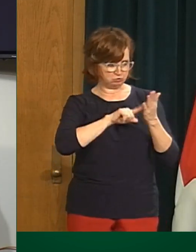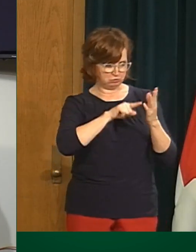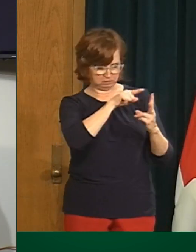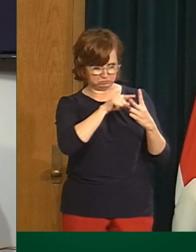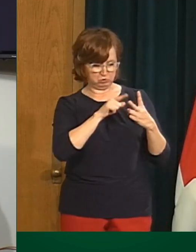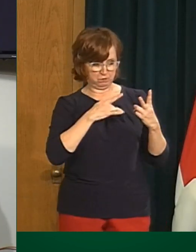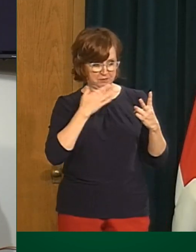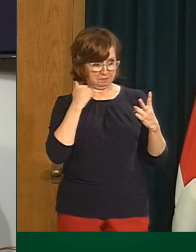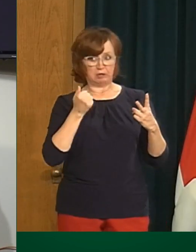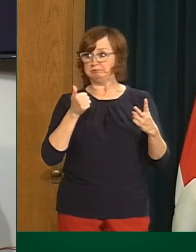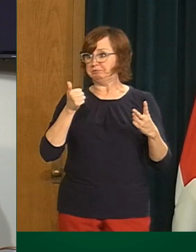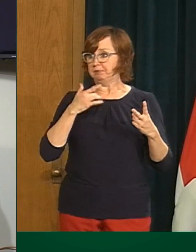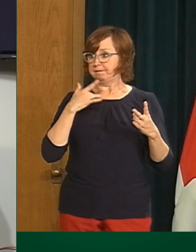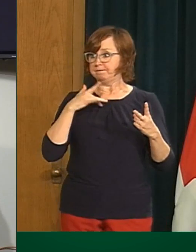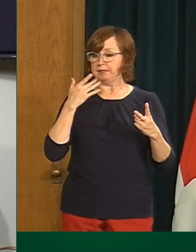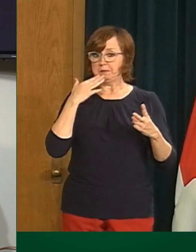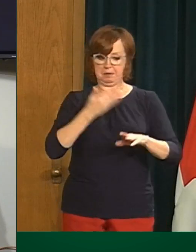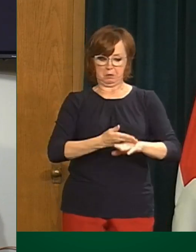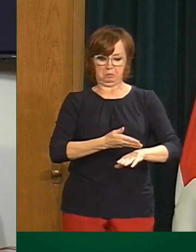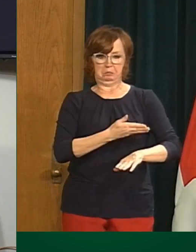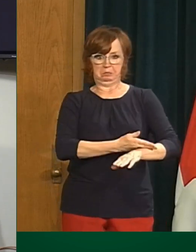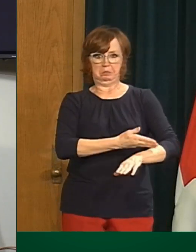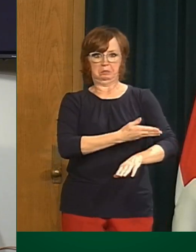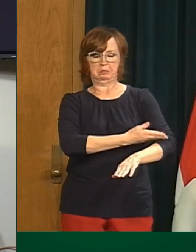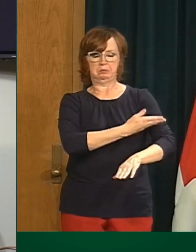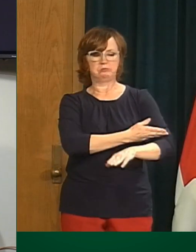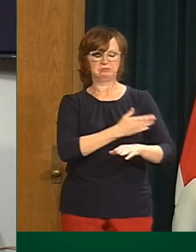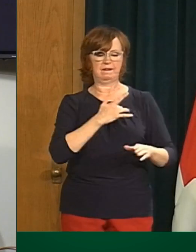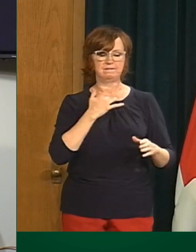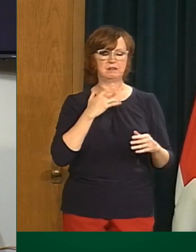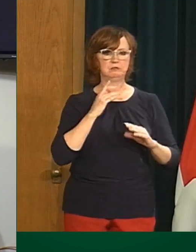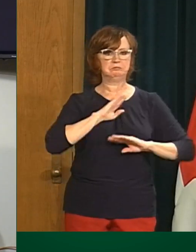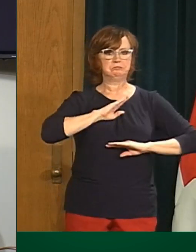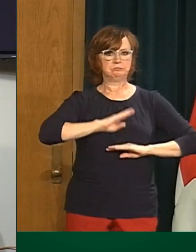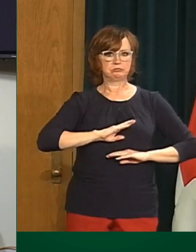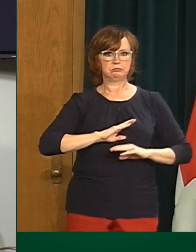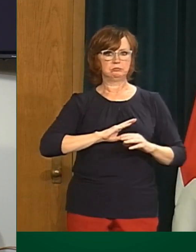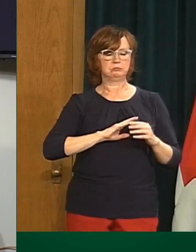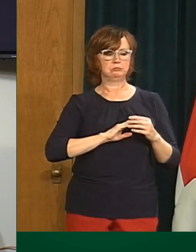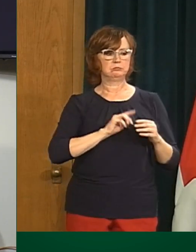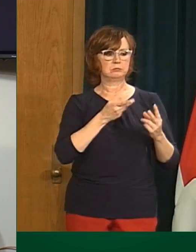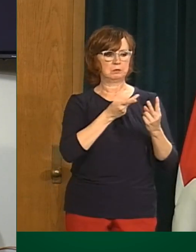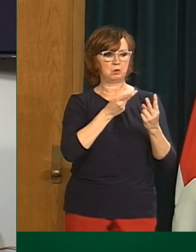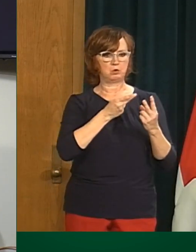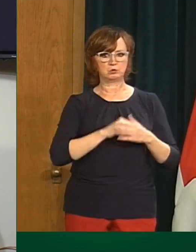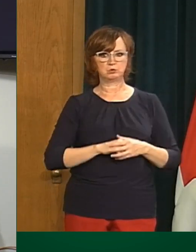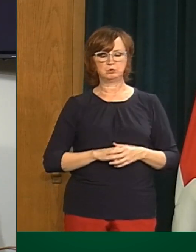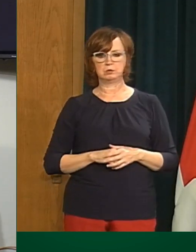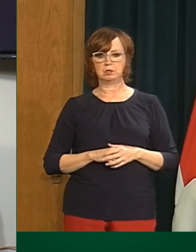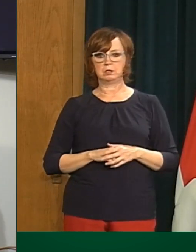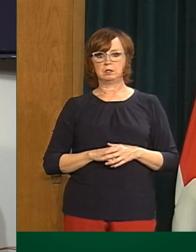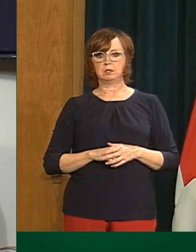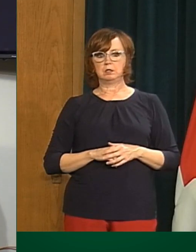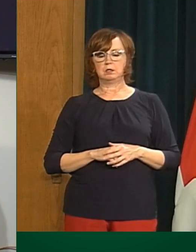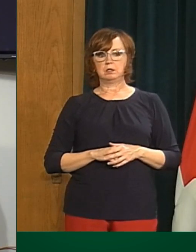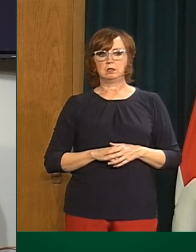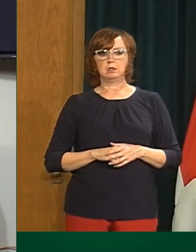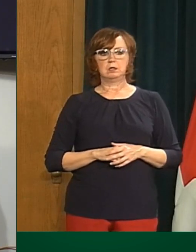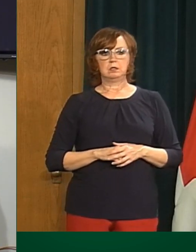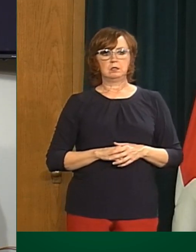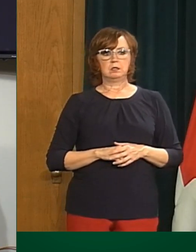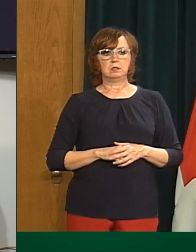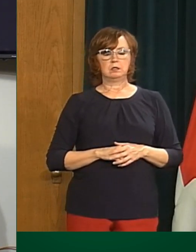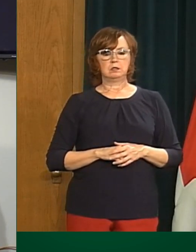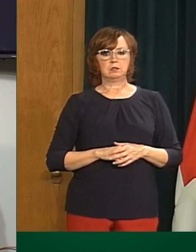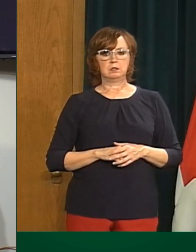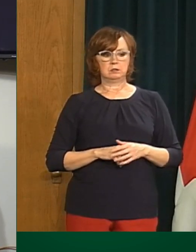am confident about their status for now. The other long-term care